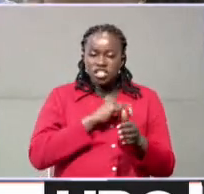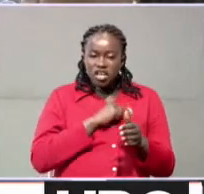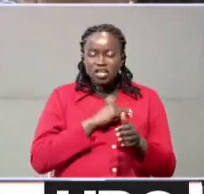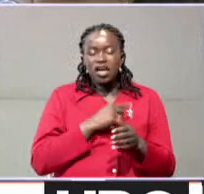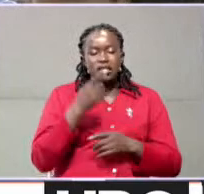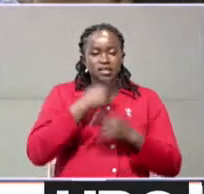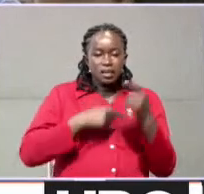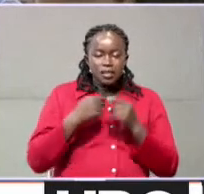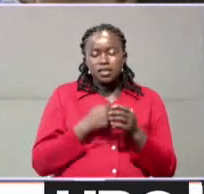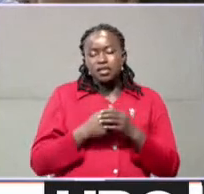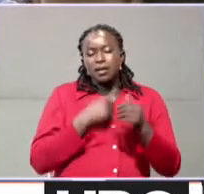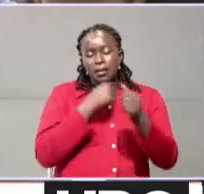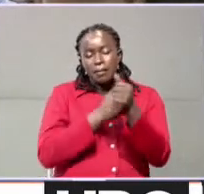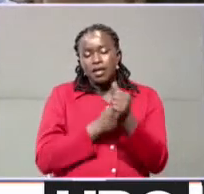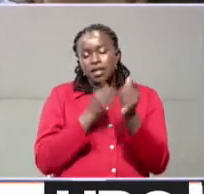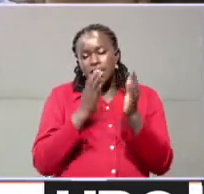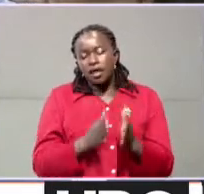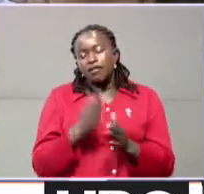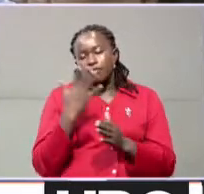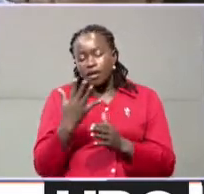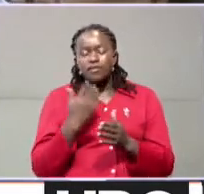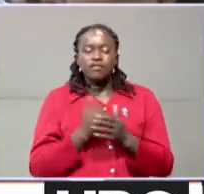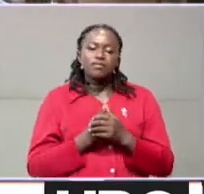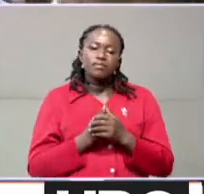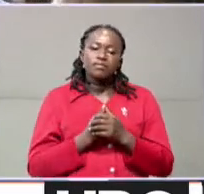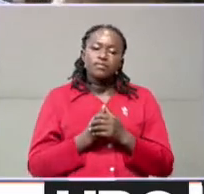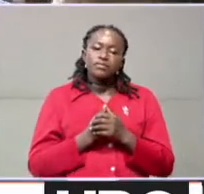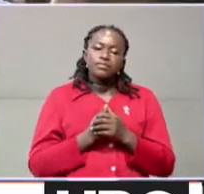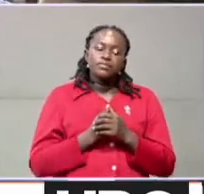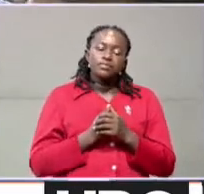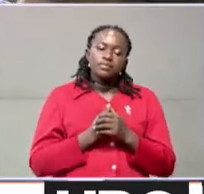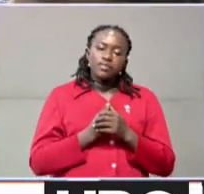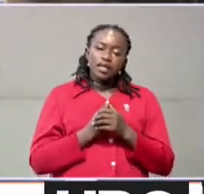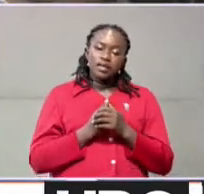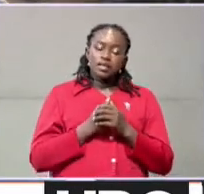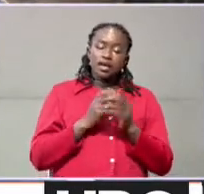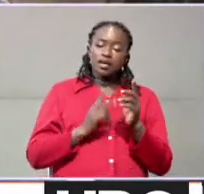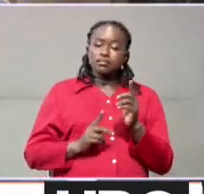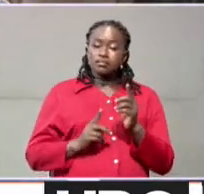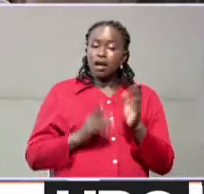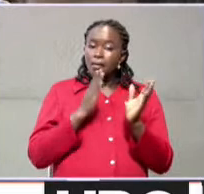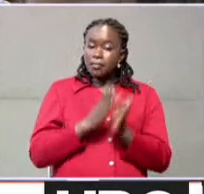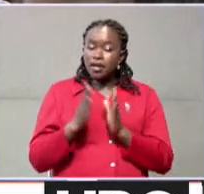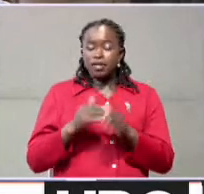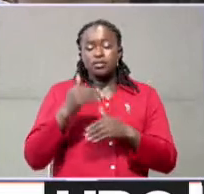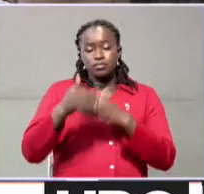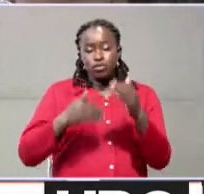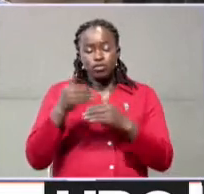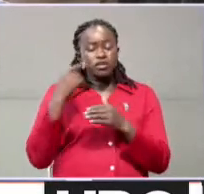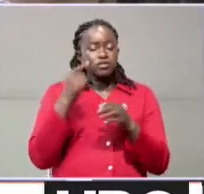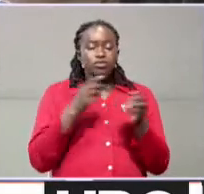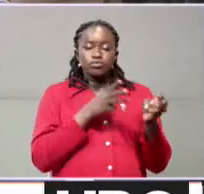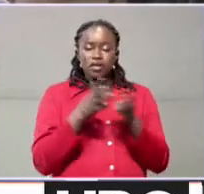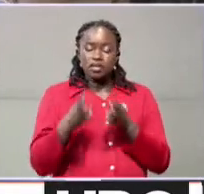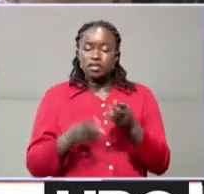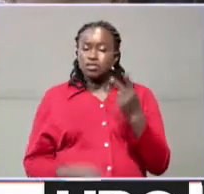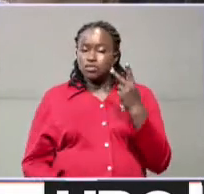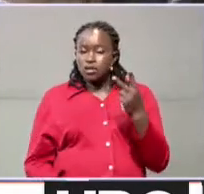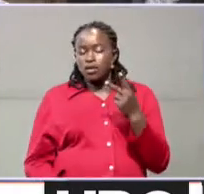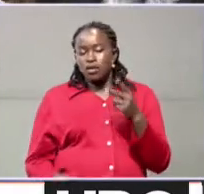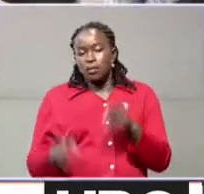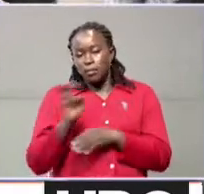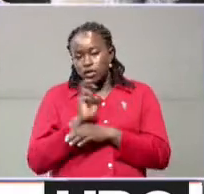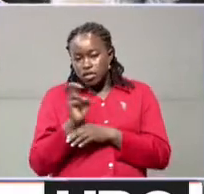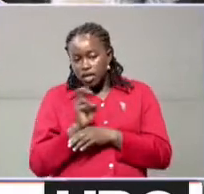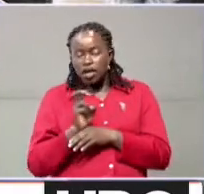pillar 5 may slow the intended progress of the strategy 2. monitoring and